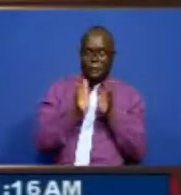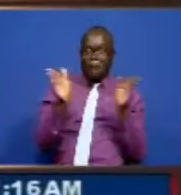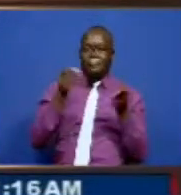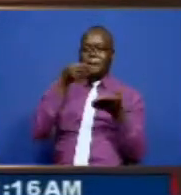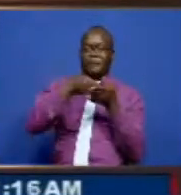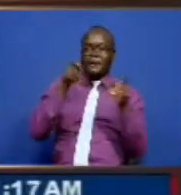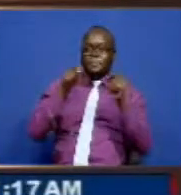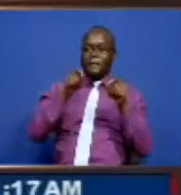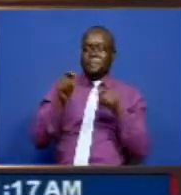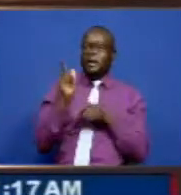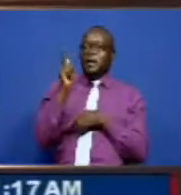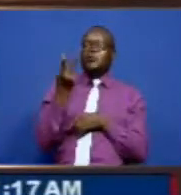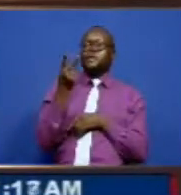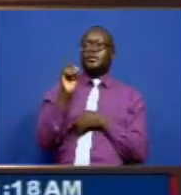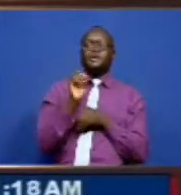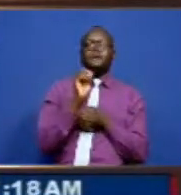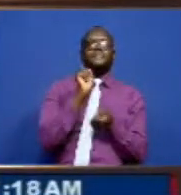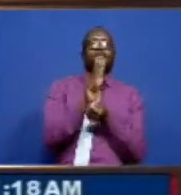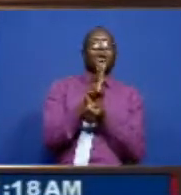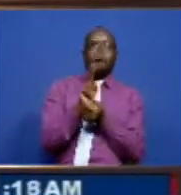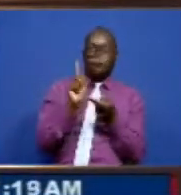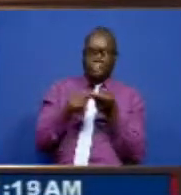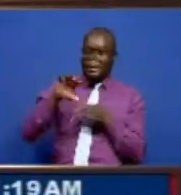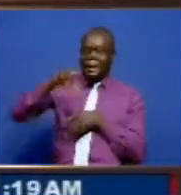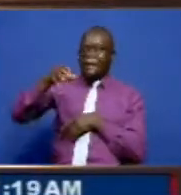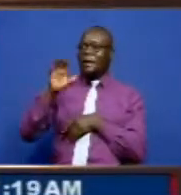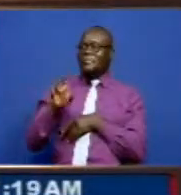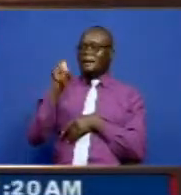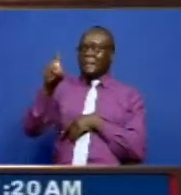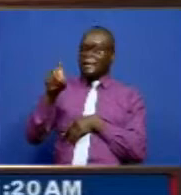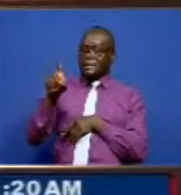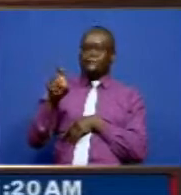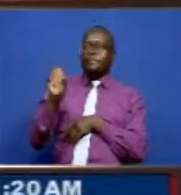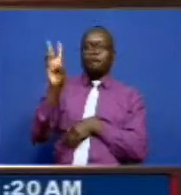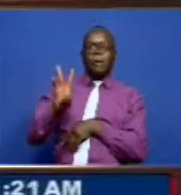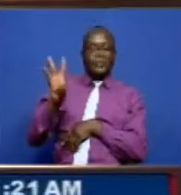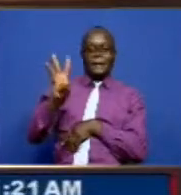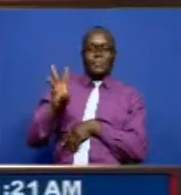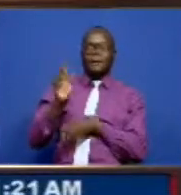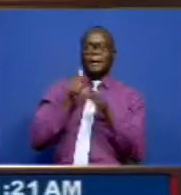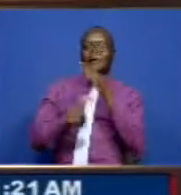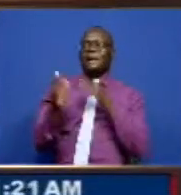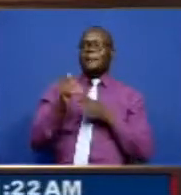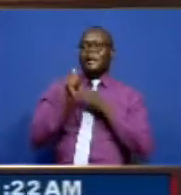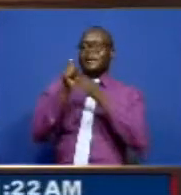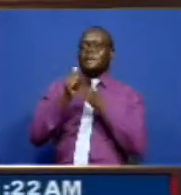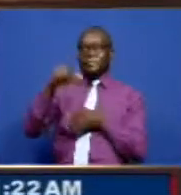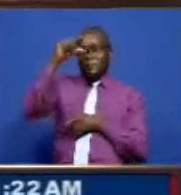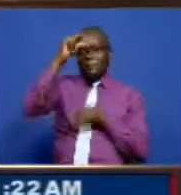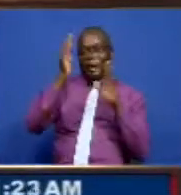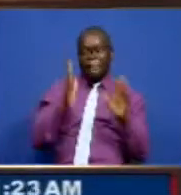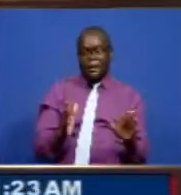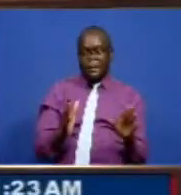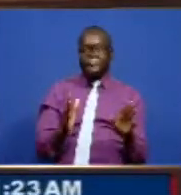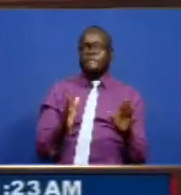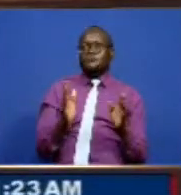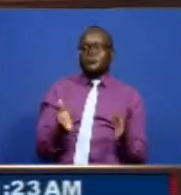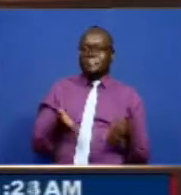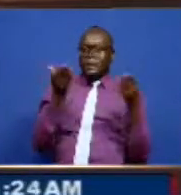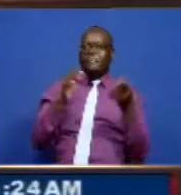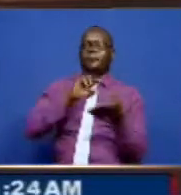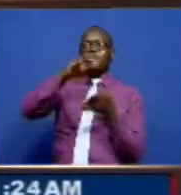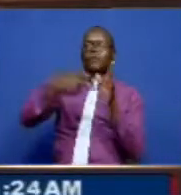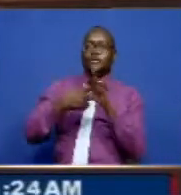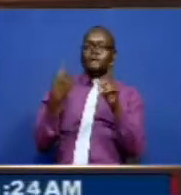Finance Management Act 2012, the County Executive of Wajir, under the leadership of the Governor, gave contracts